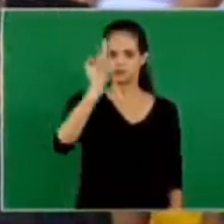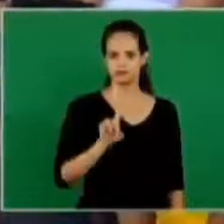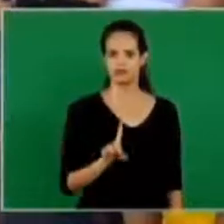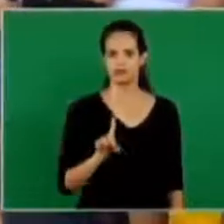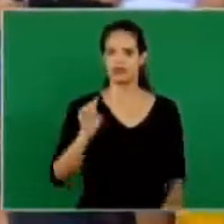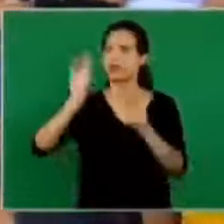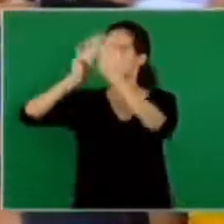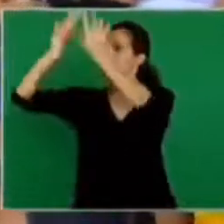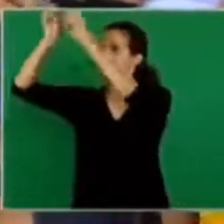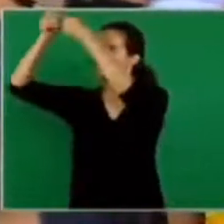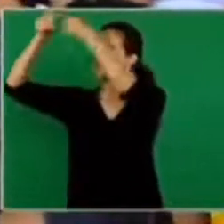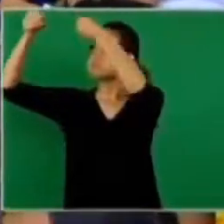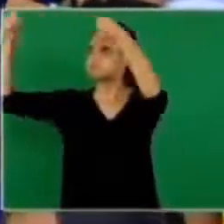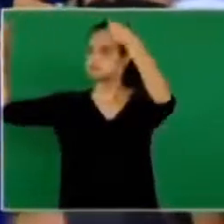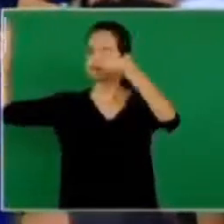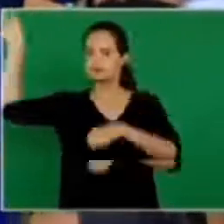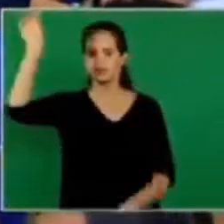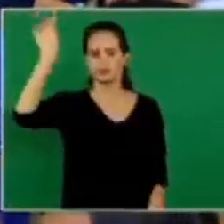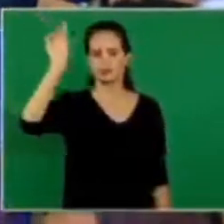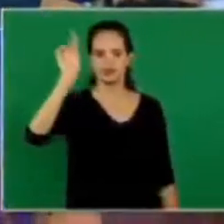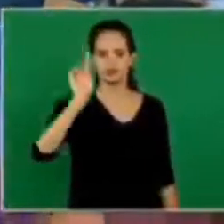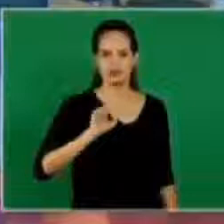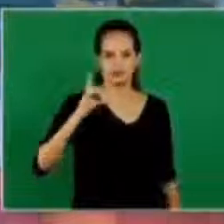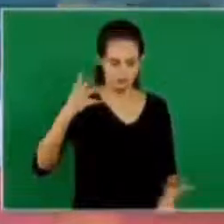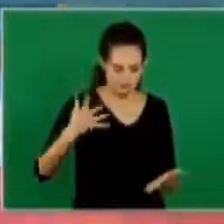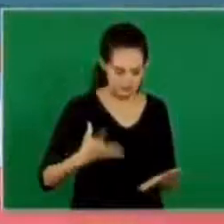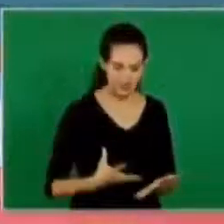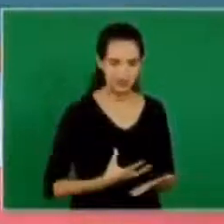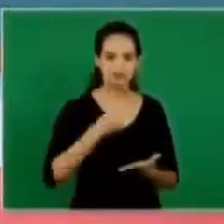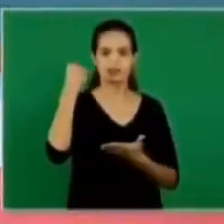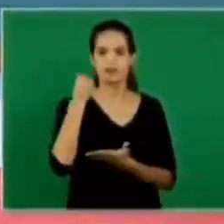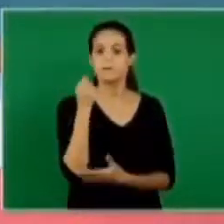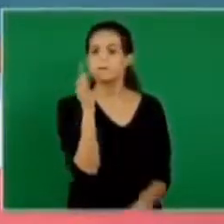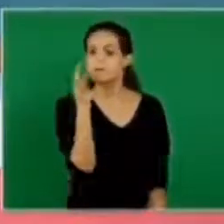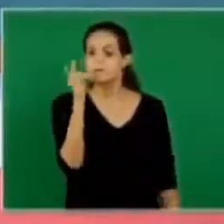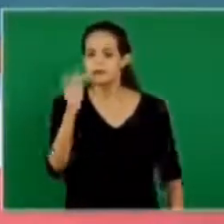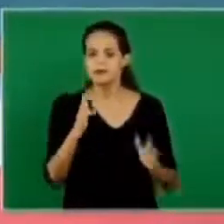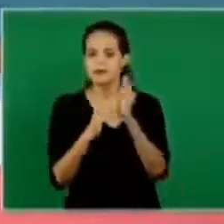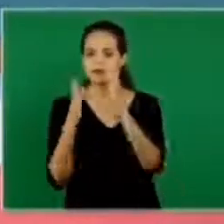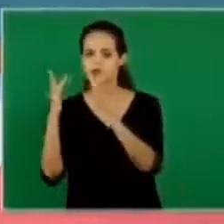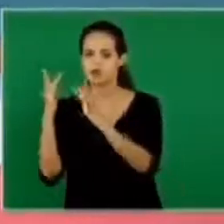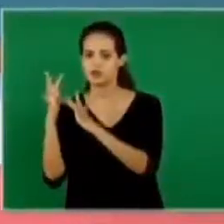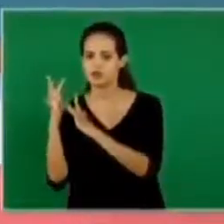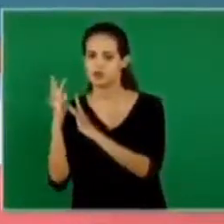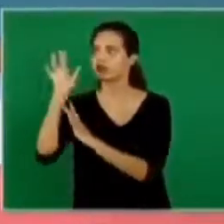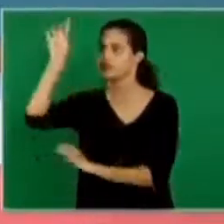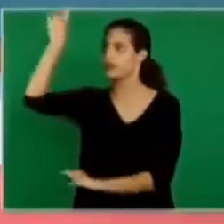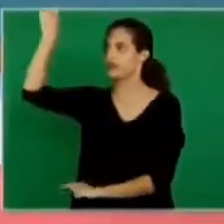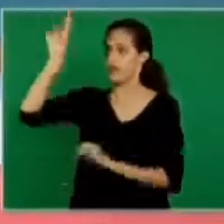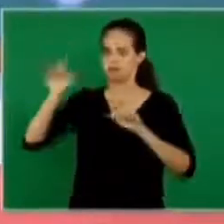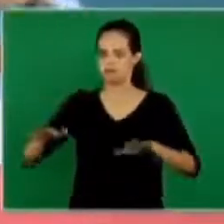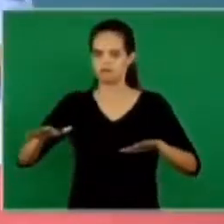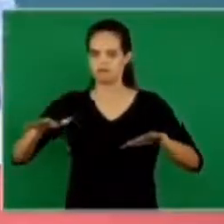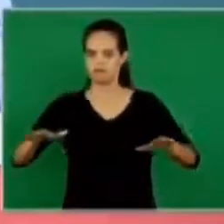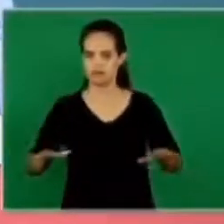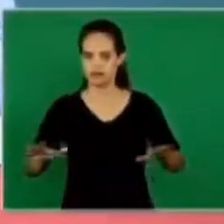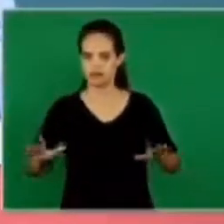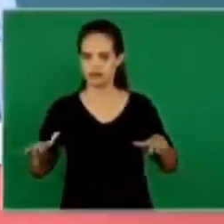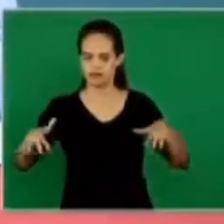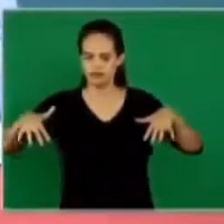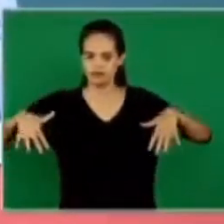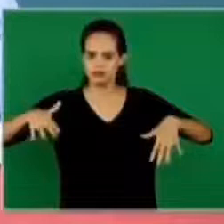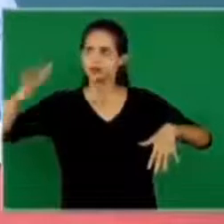Jesus is my beloved one, and soon he will leave from the celestial chambers with thousands of his